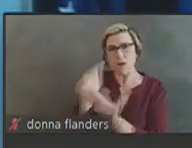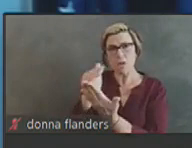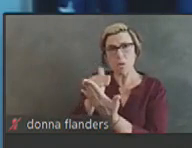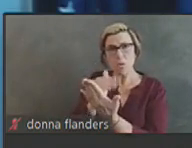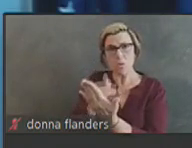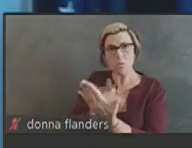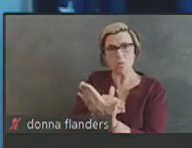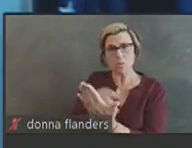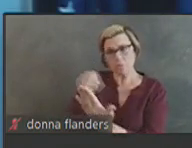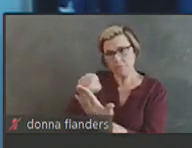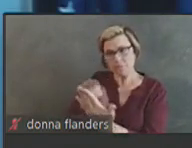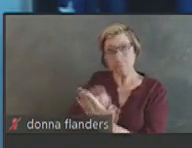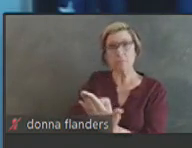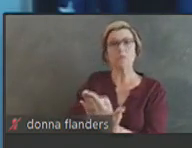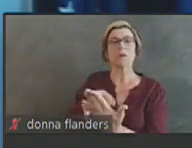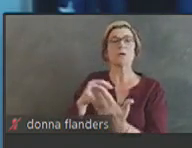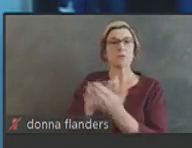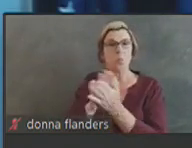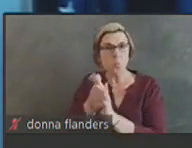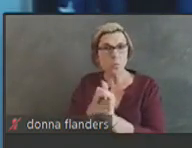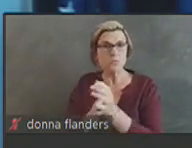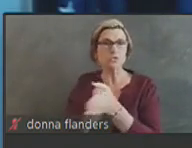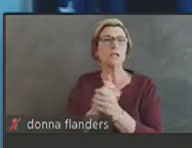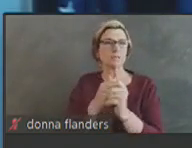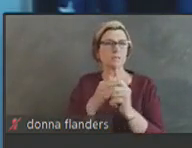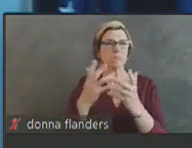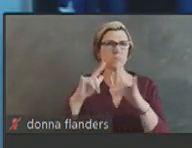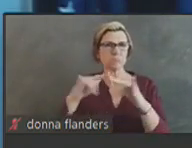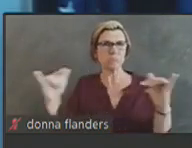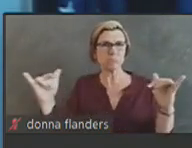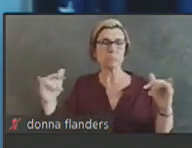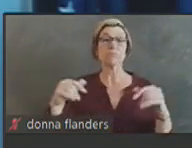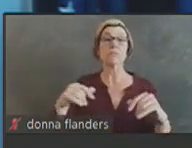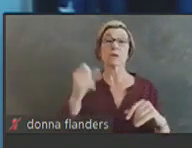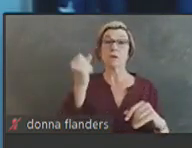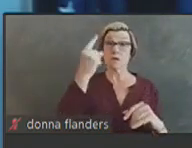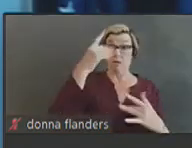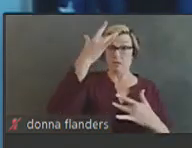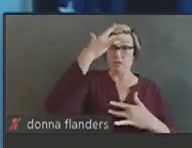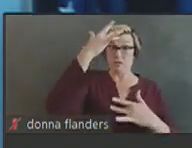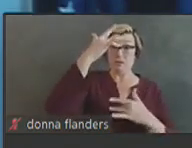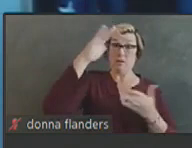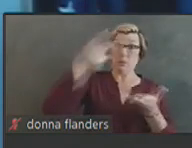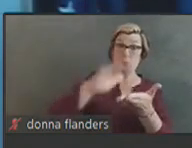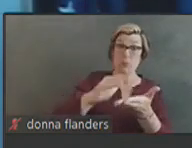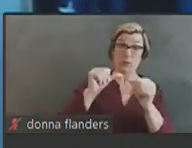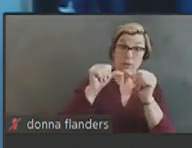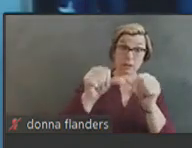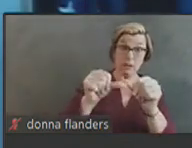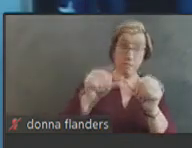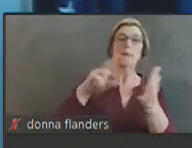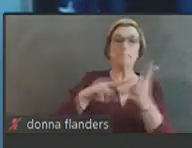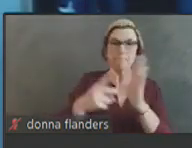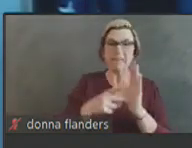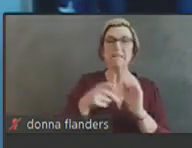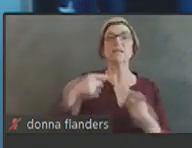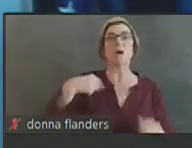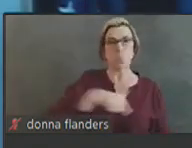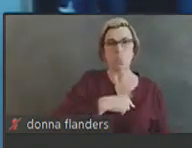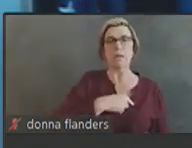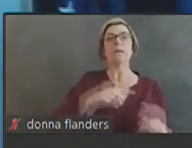point. Curbing the spread will require us to wear masks. I'm urging, encouraging,